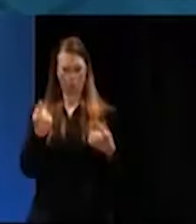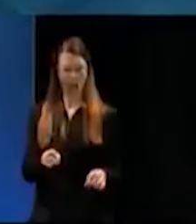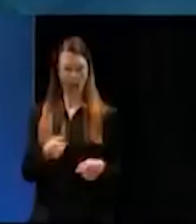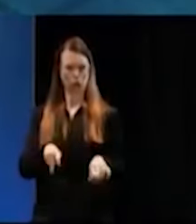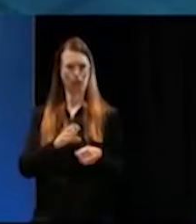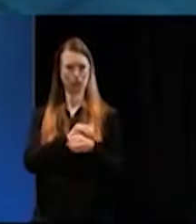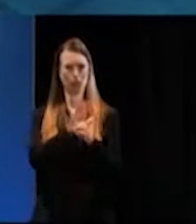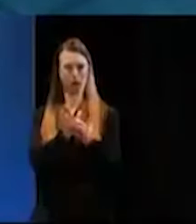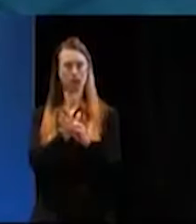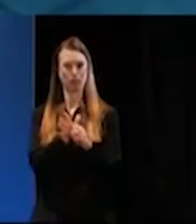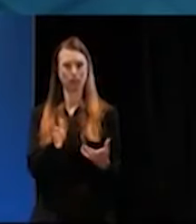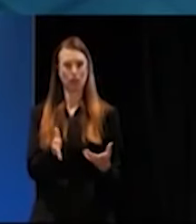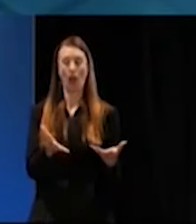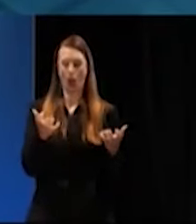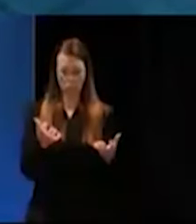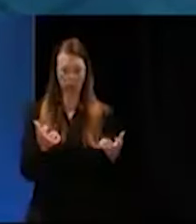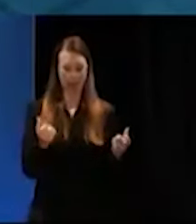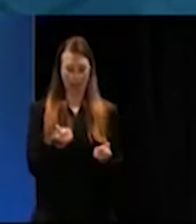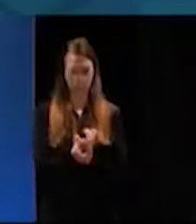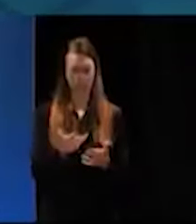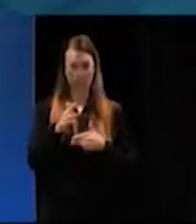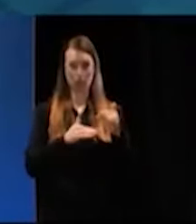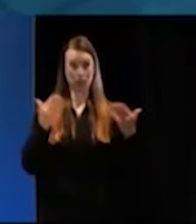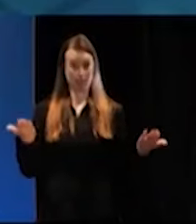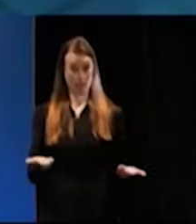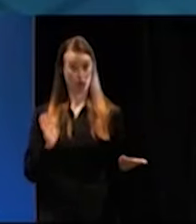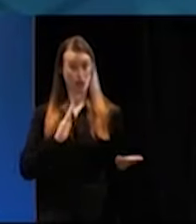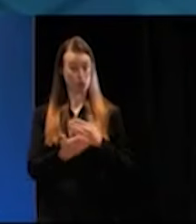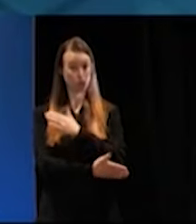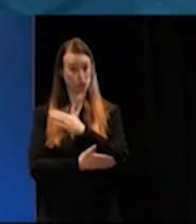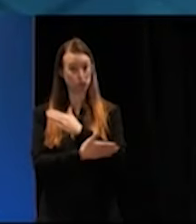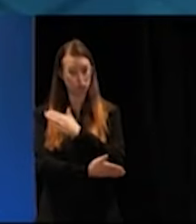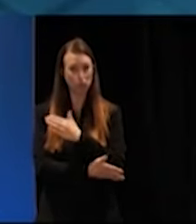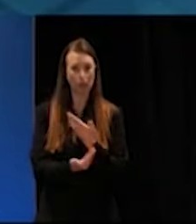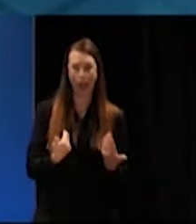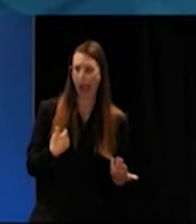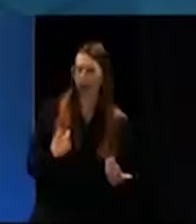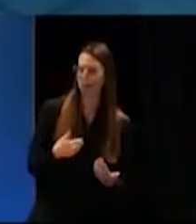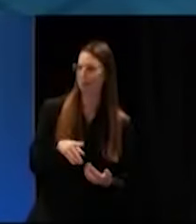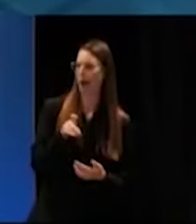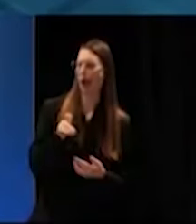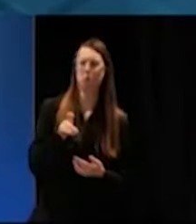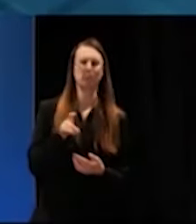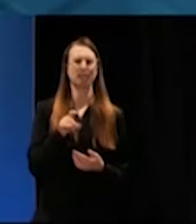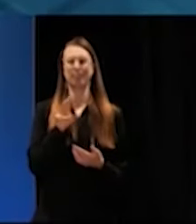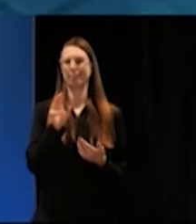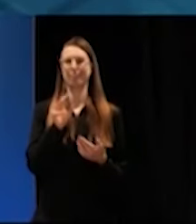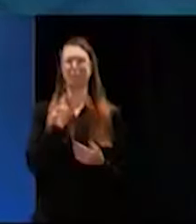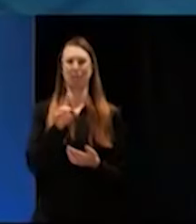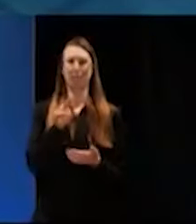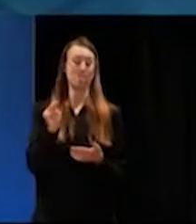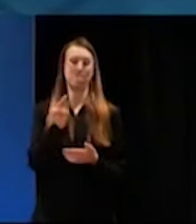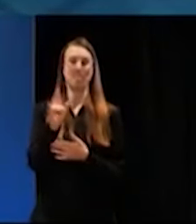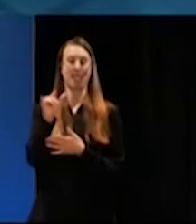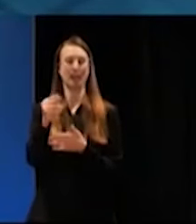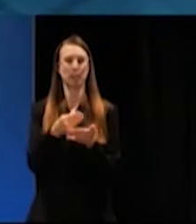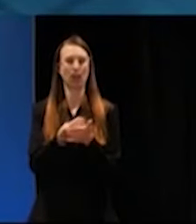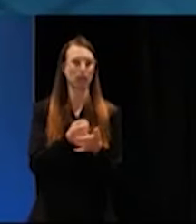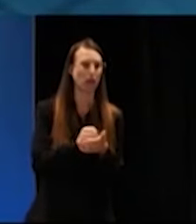them all built here. I want them built in this country. So we have hundreds of millions of dollars going to Empire AI. We're going to be continuing our investments